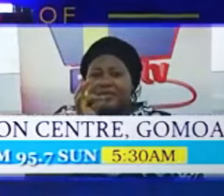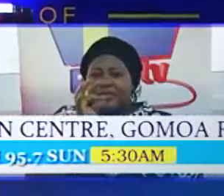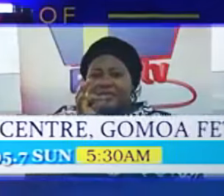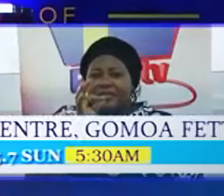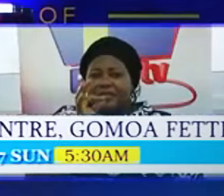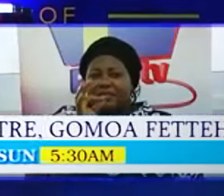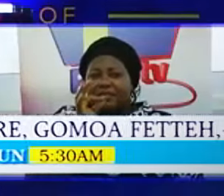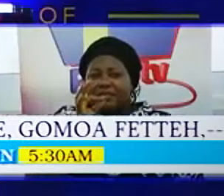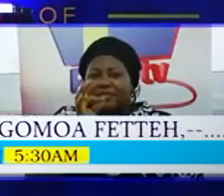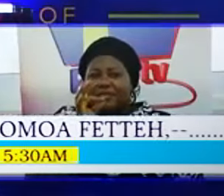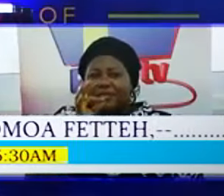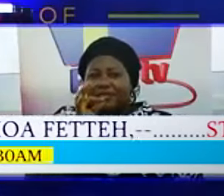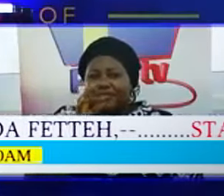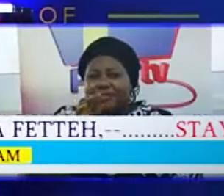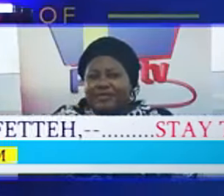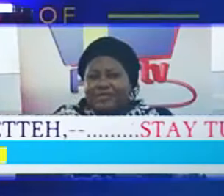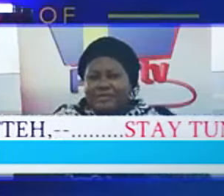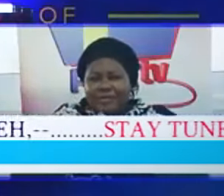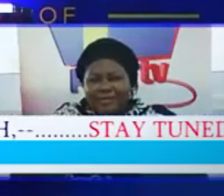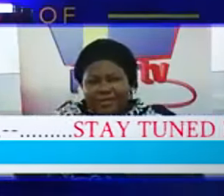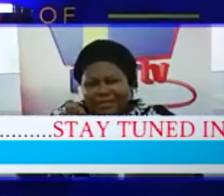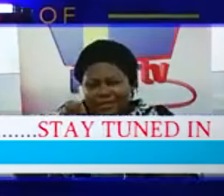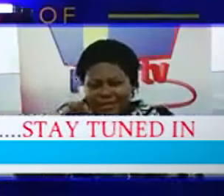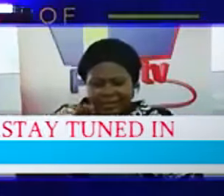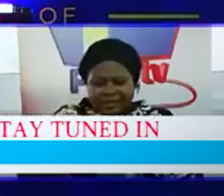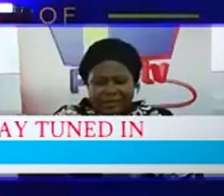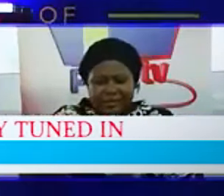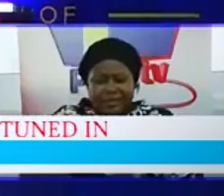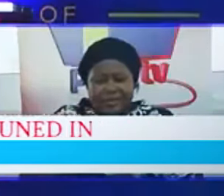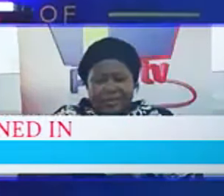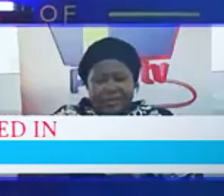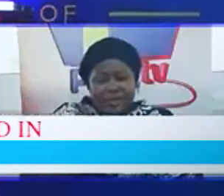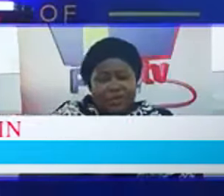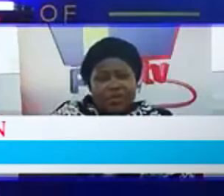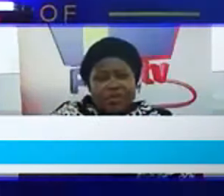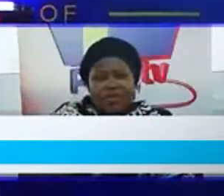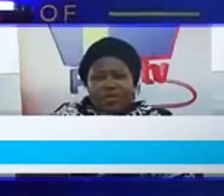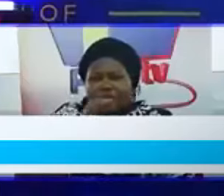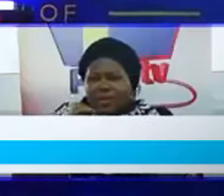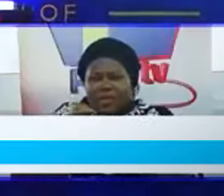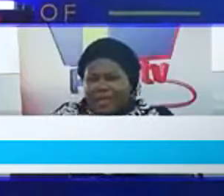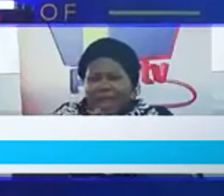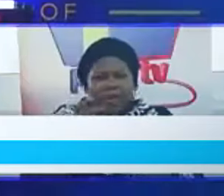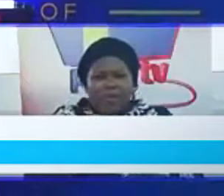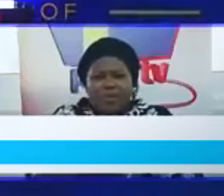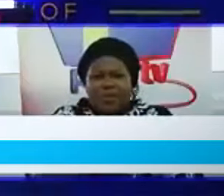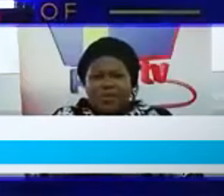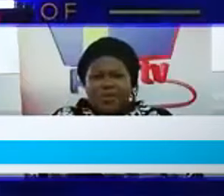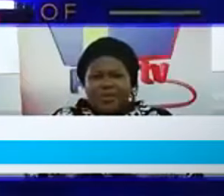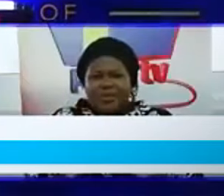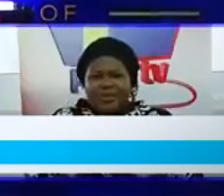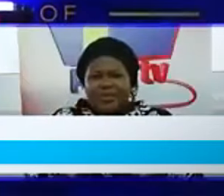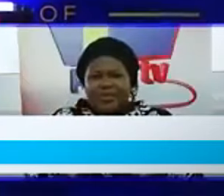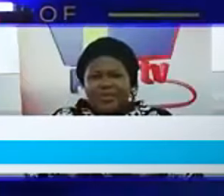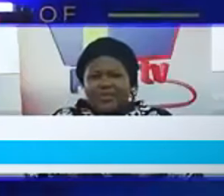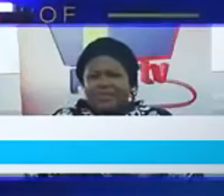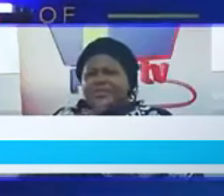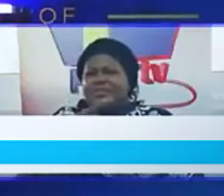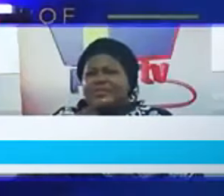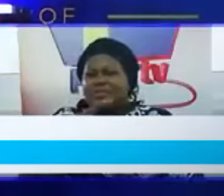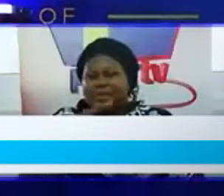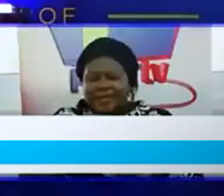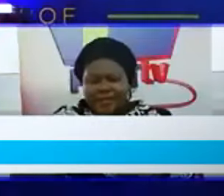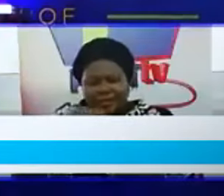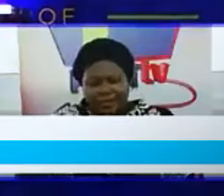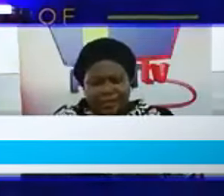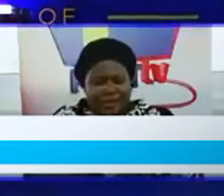When you go to medical school, they don't teach you cookery. They don't teach that one. So you can't say that I'm in my consulting